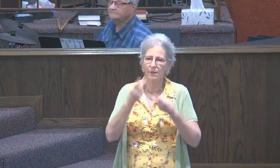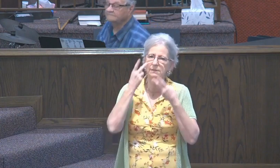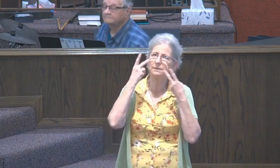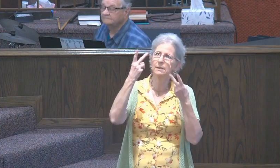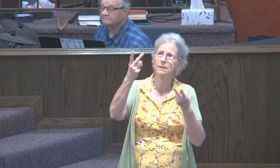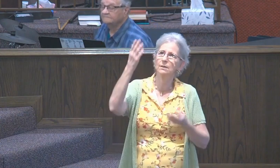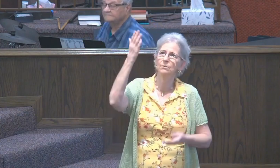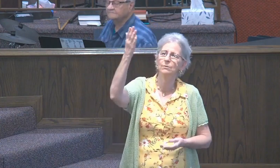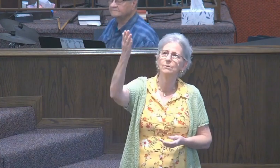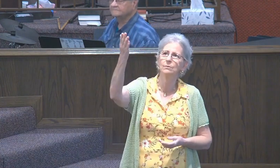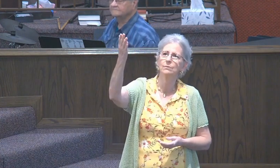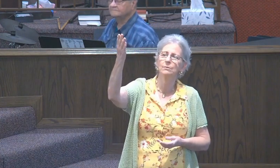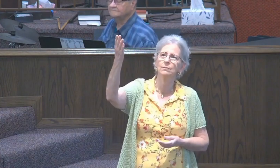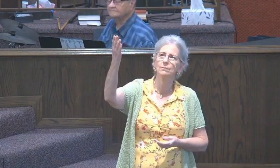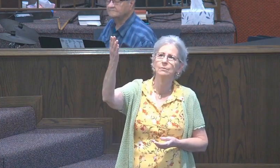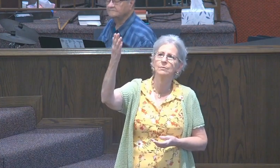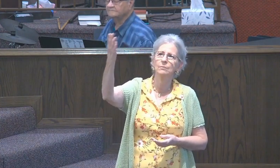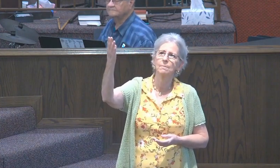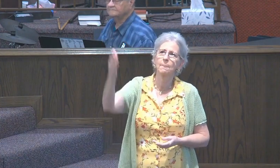want to see you.